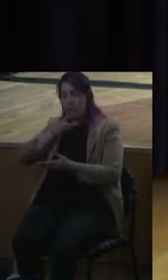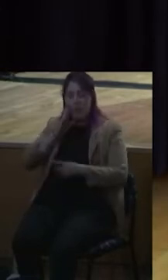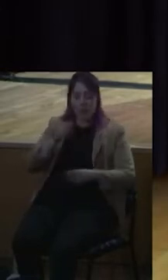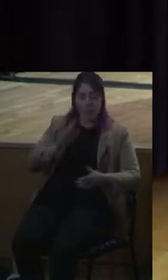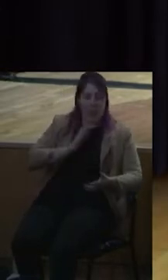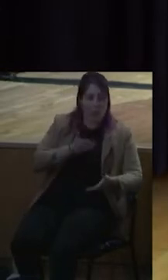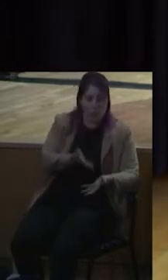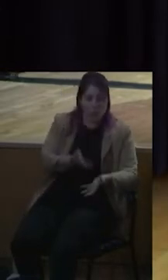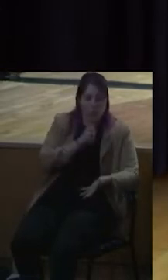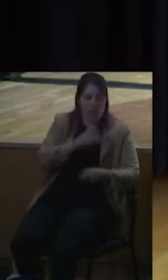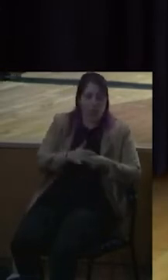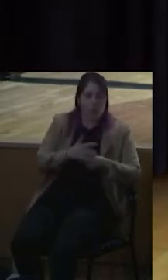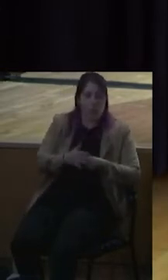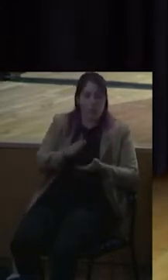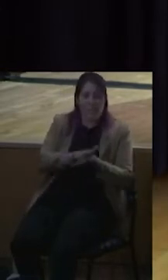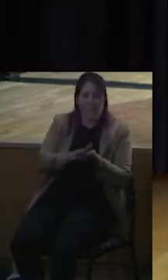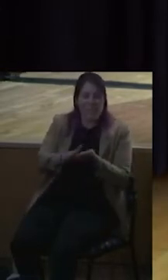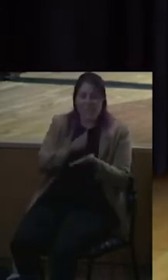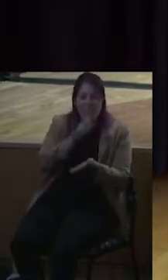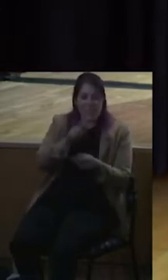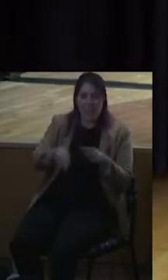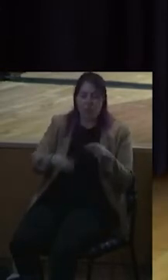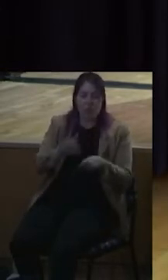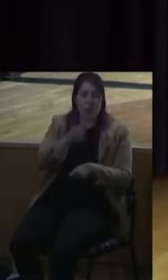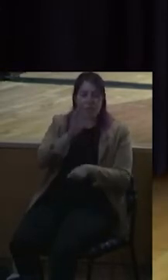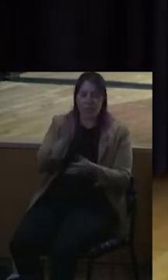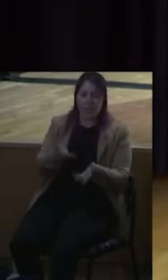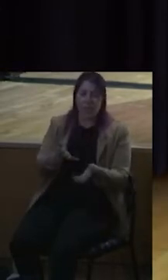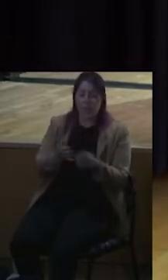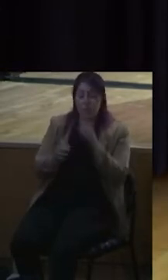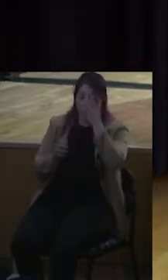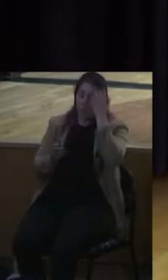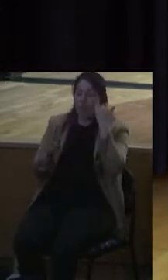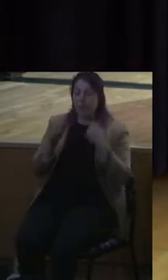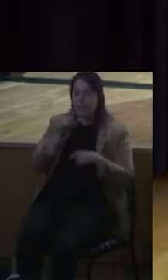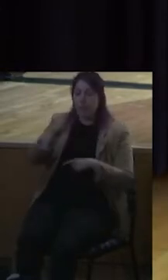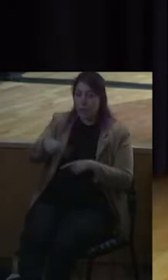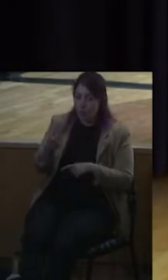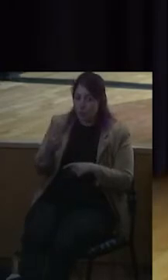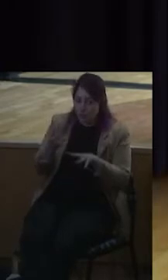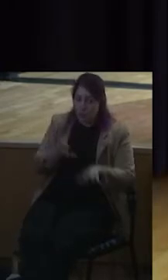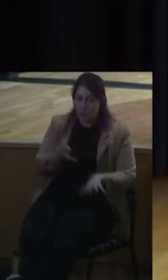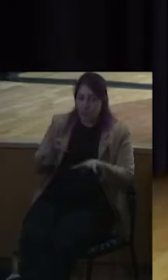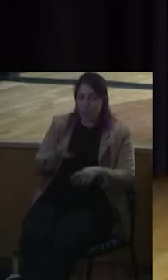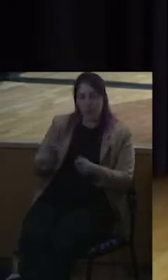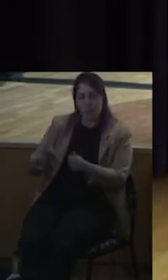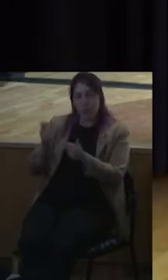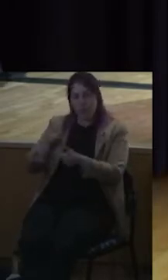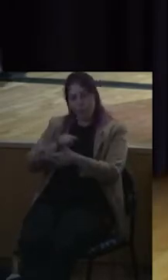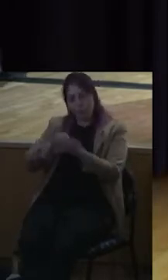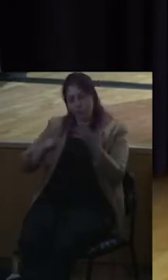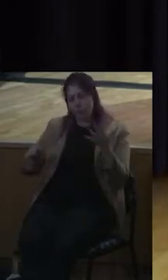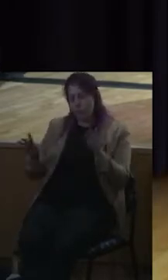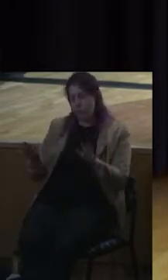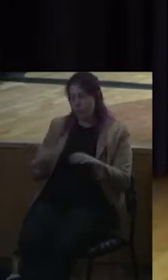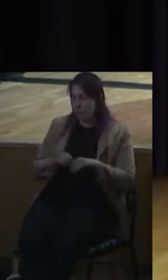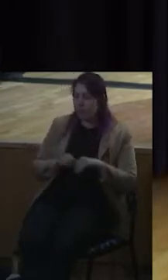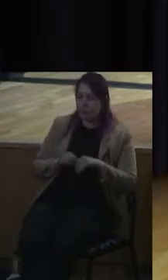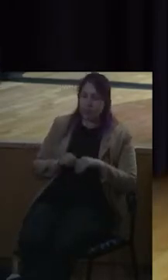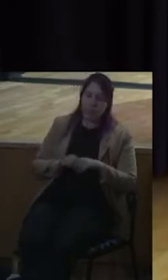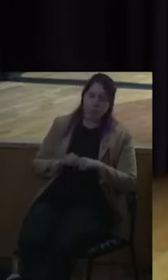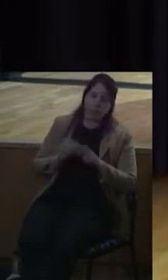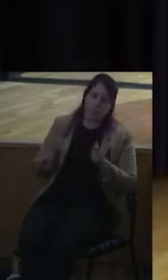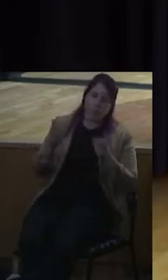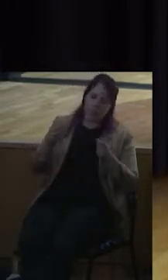finding traces of jet fuel spreading. And that's not the only leak that has happened throughout time. So, you know, there's